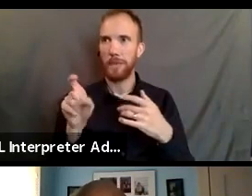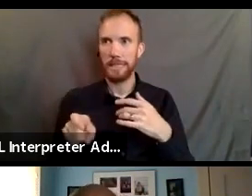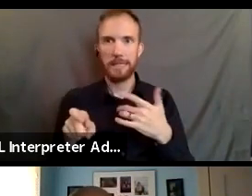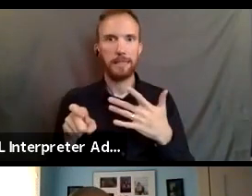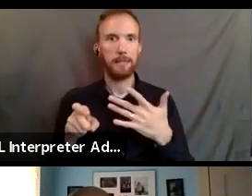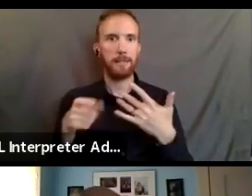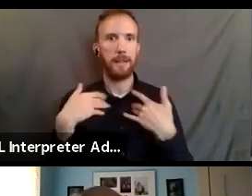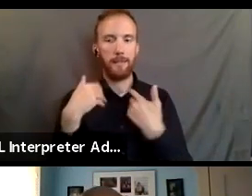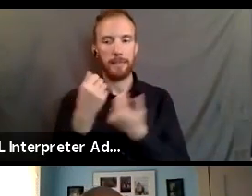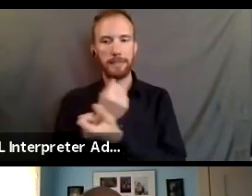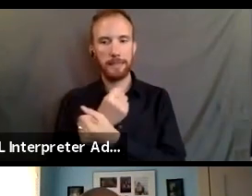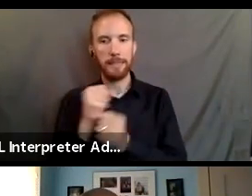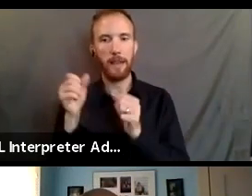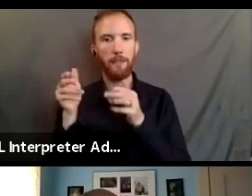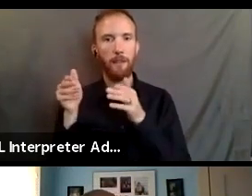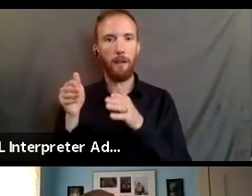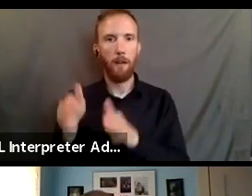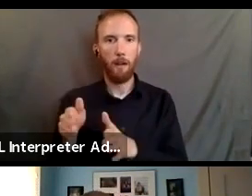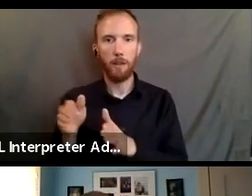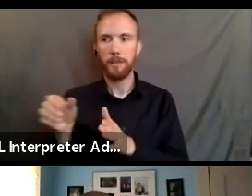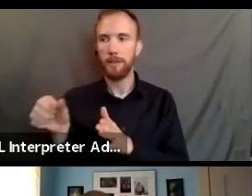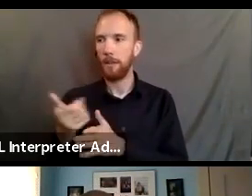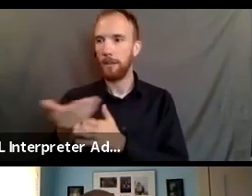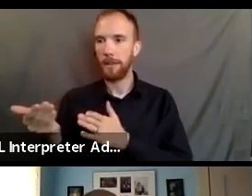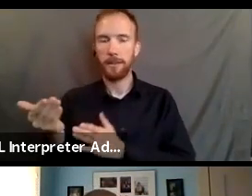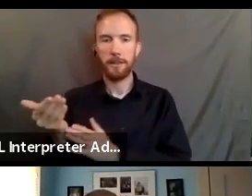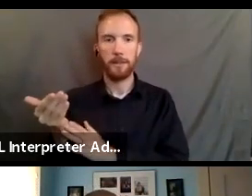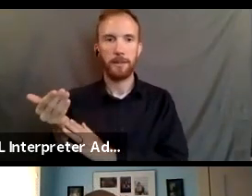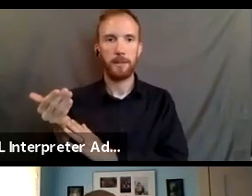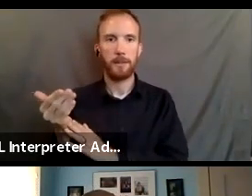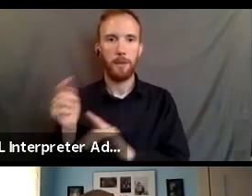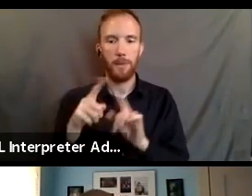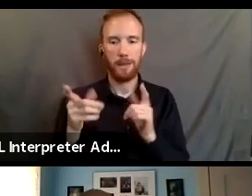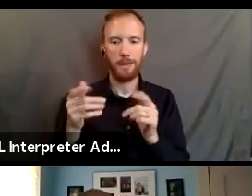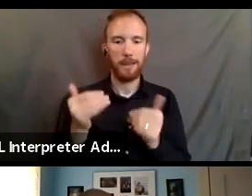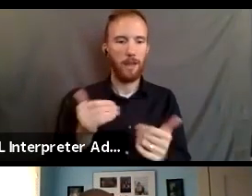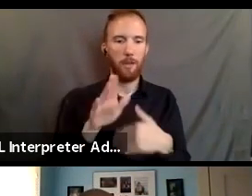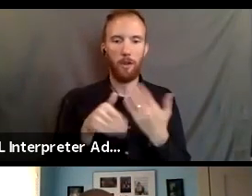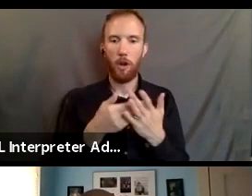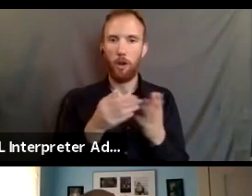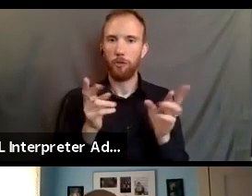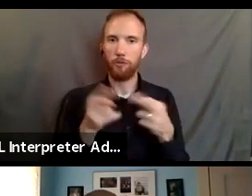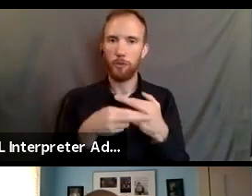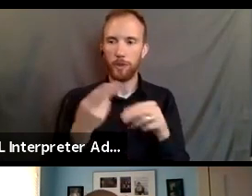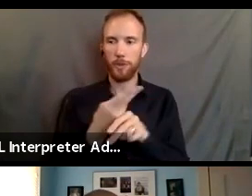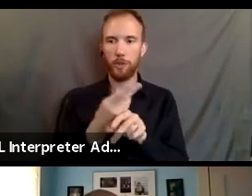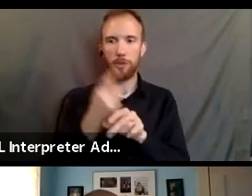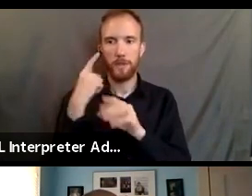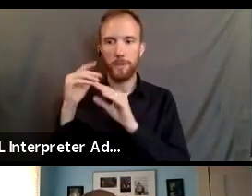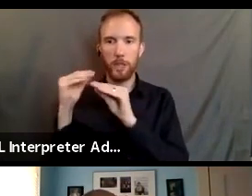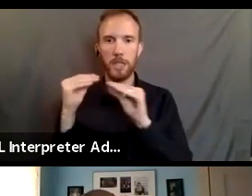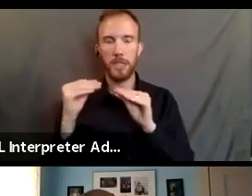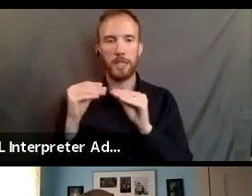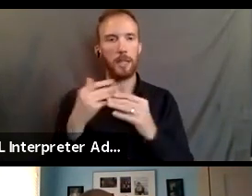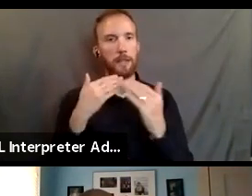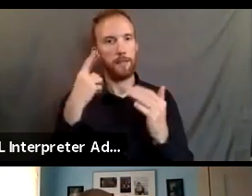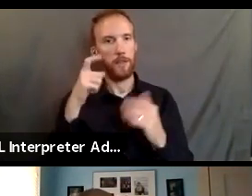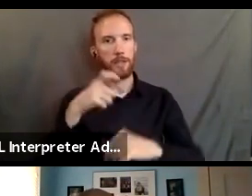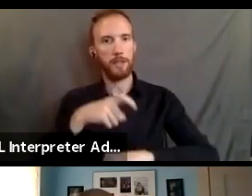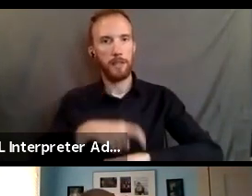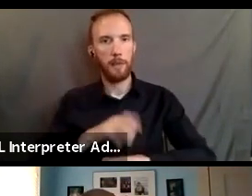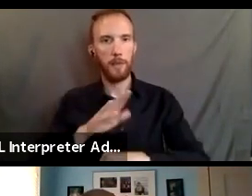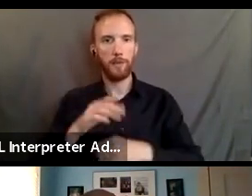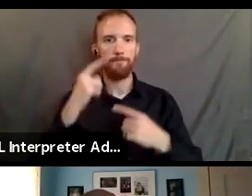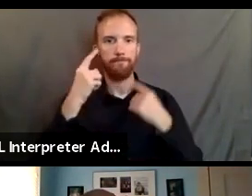usage because these areas are now being used for instruction i thank you for your time and consideration for the capital